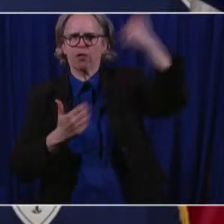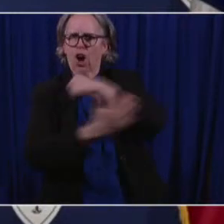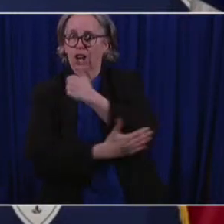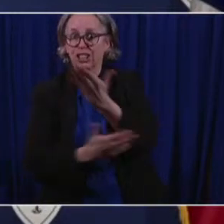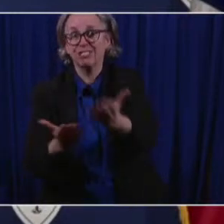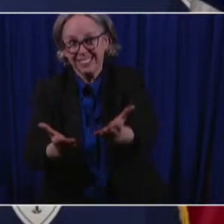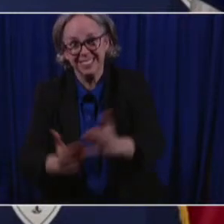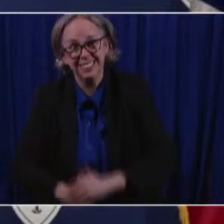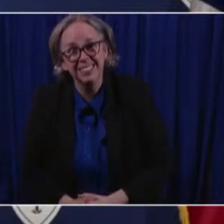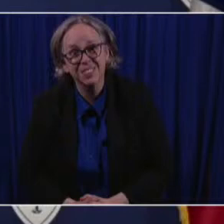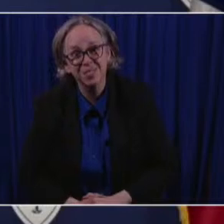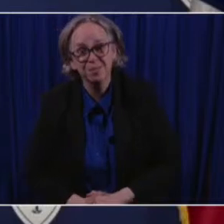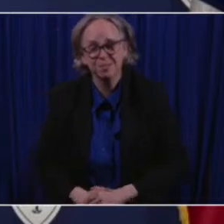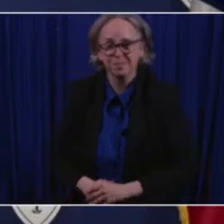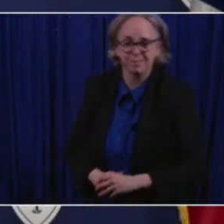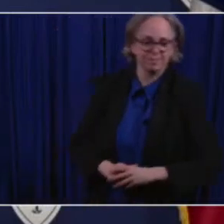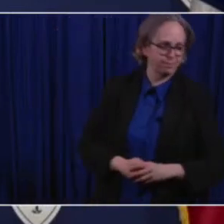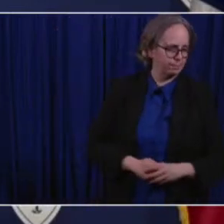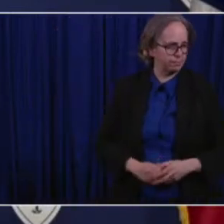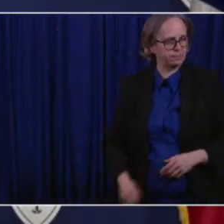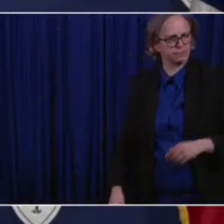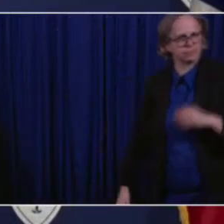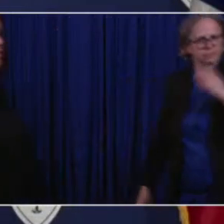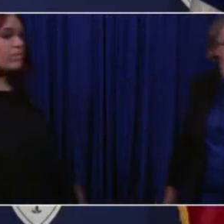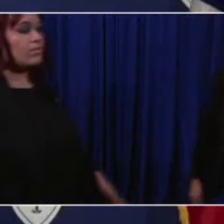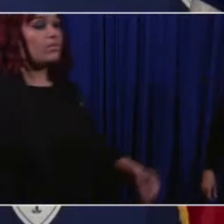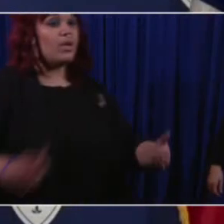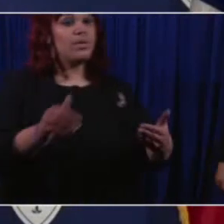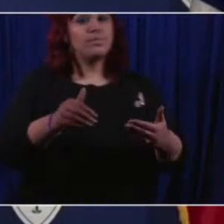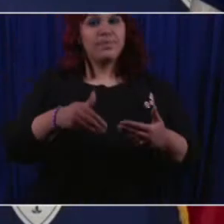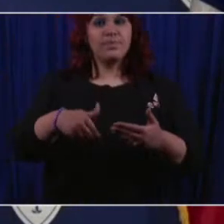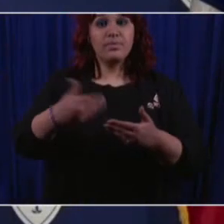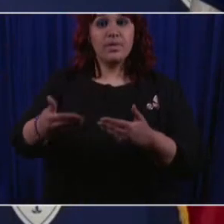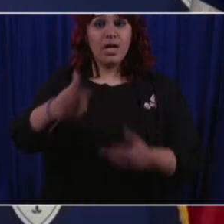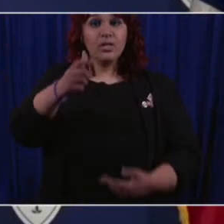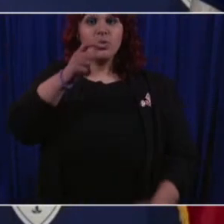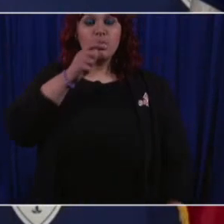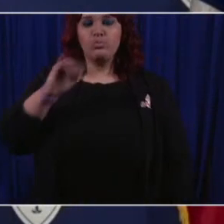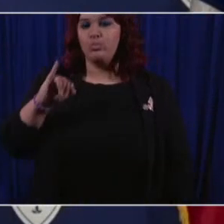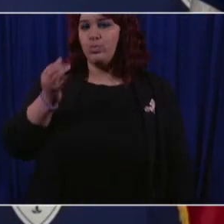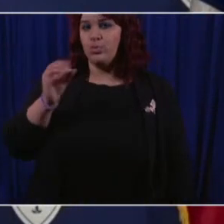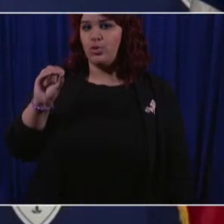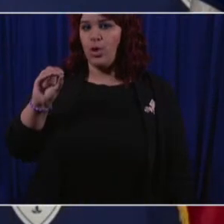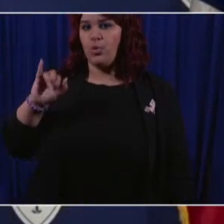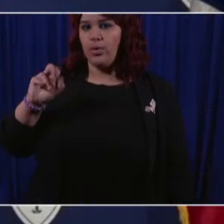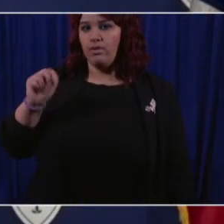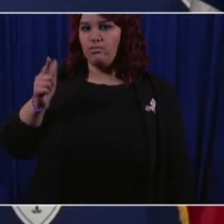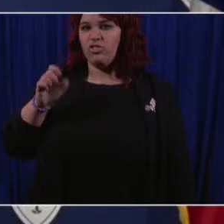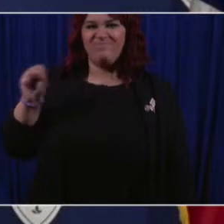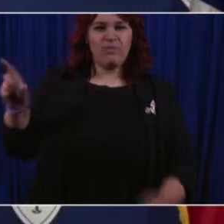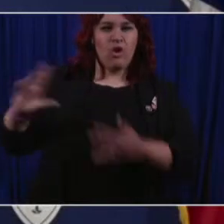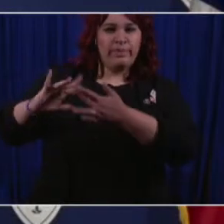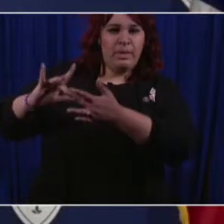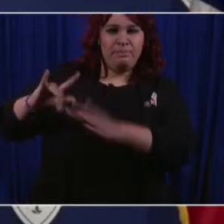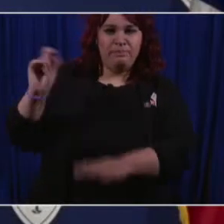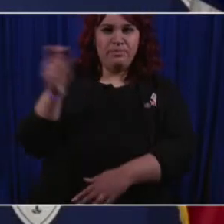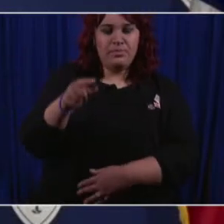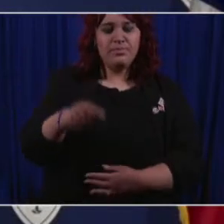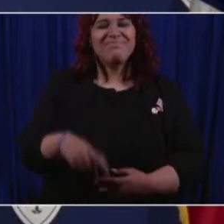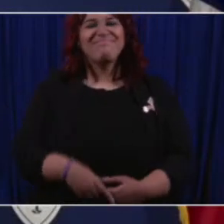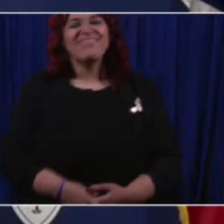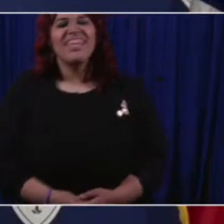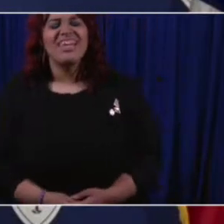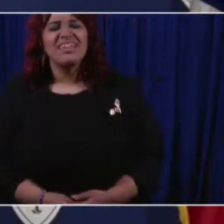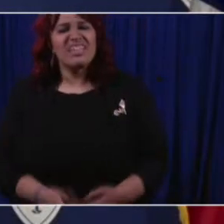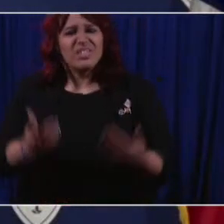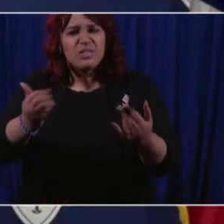Ohio Public Radio and Television. Hello, Governor. Hey, Joe. Hi. I wanted to ask you, today in the Wall Street